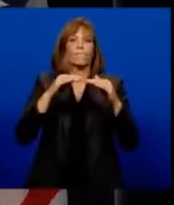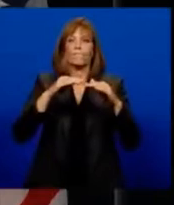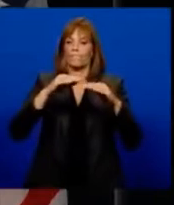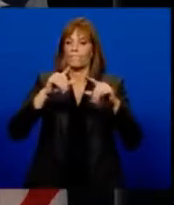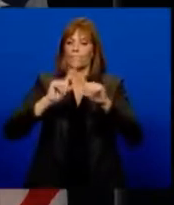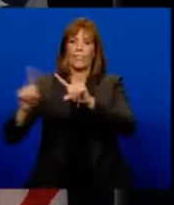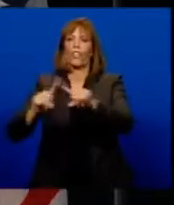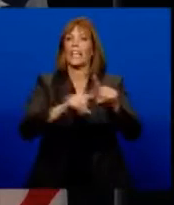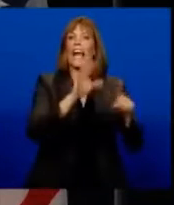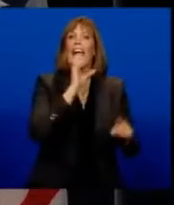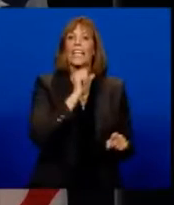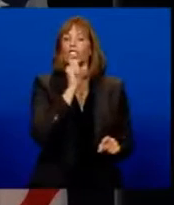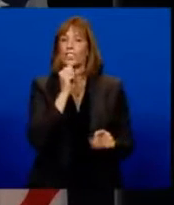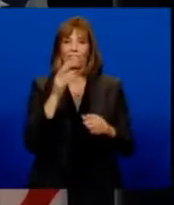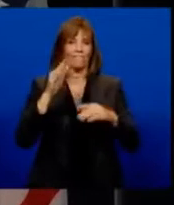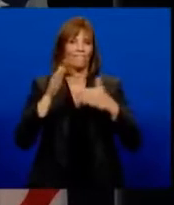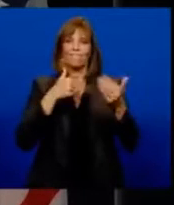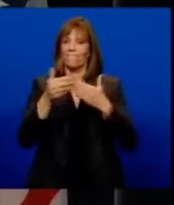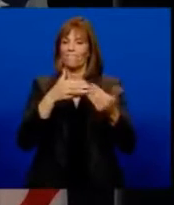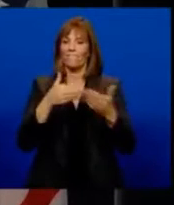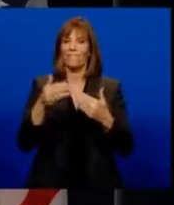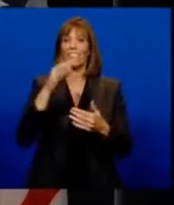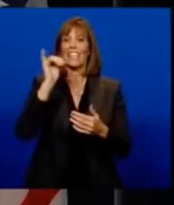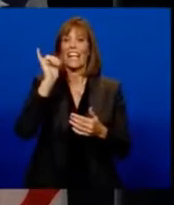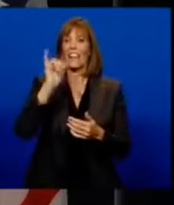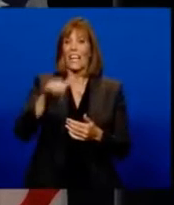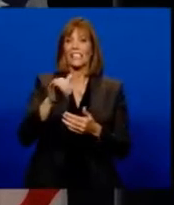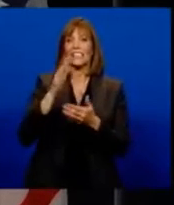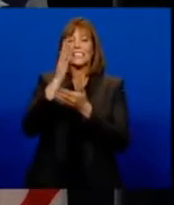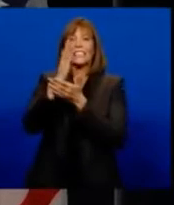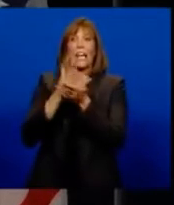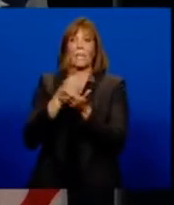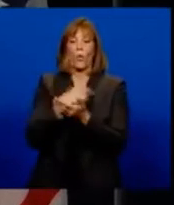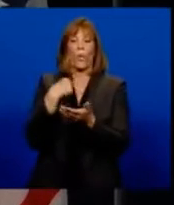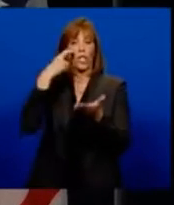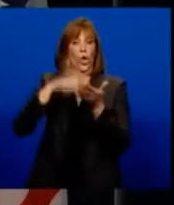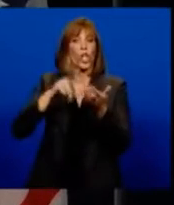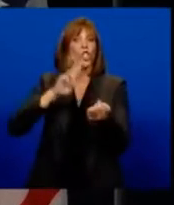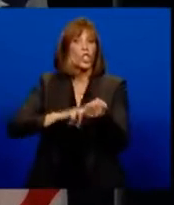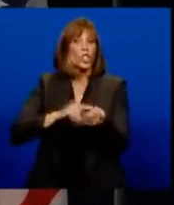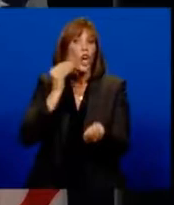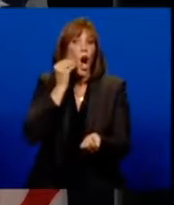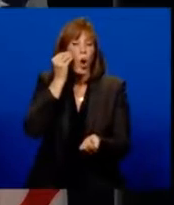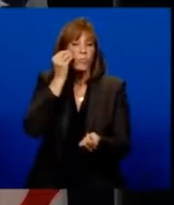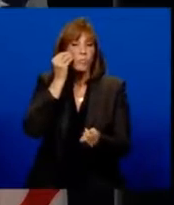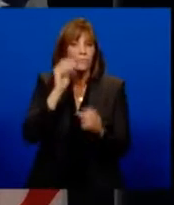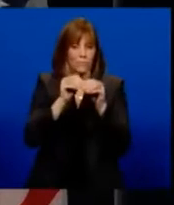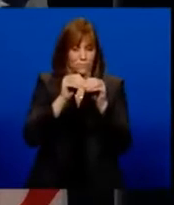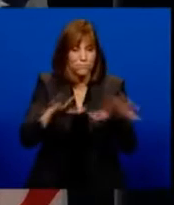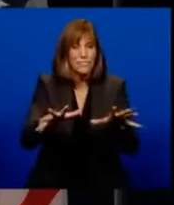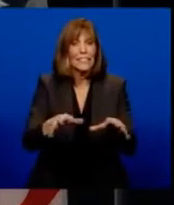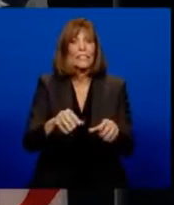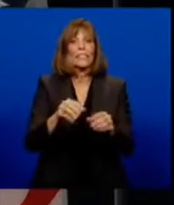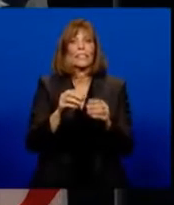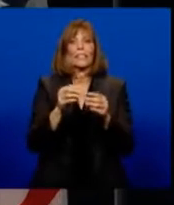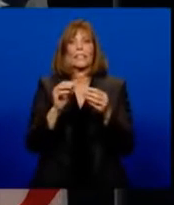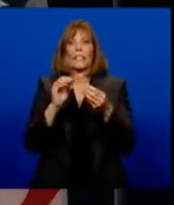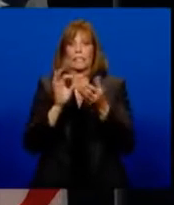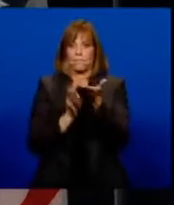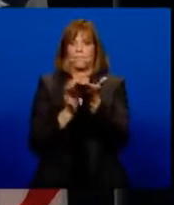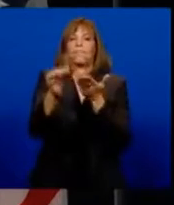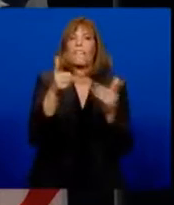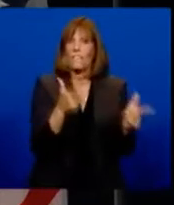when we hit our high of 417, a lot of that was tied to some of the nursing home outbreaks, some of the other outbreaks at some of